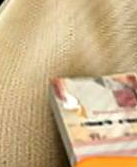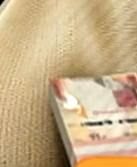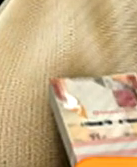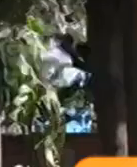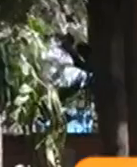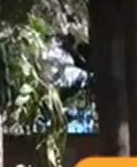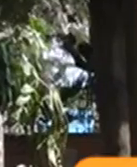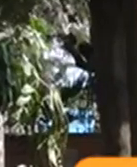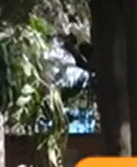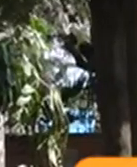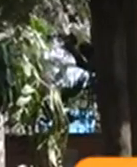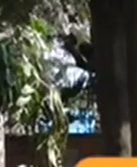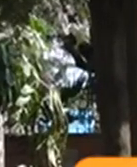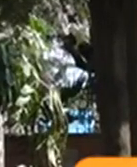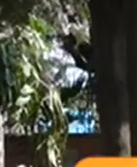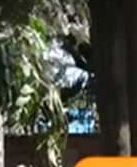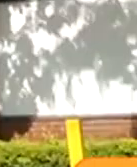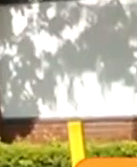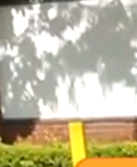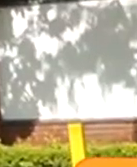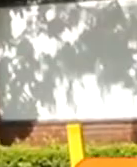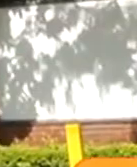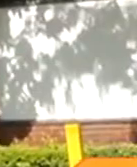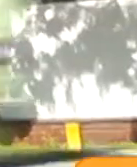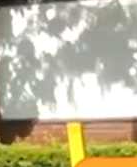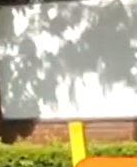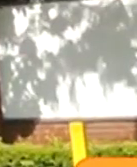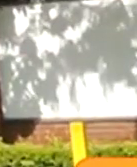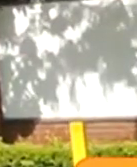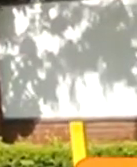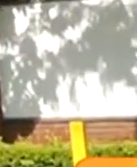response. Safin Acheng Omar, Citizen TV.